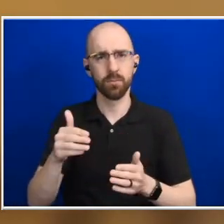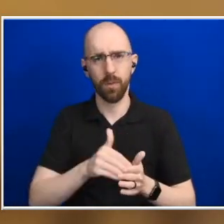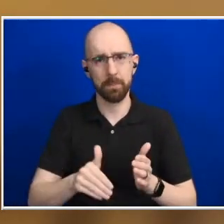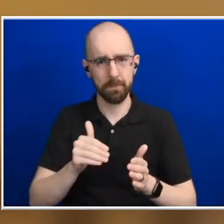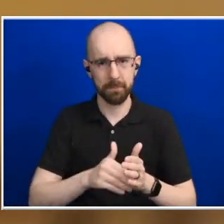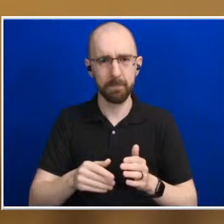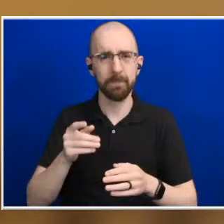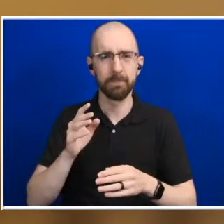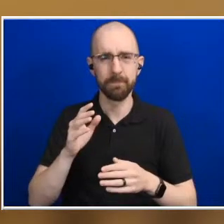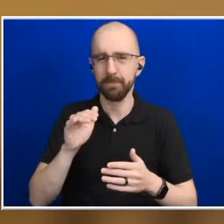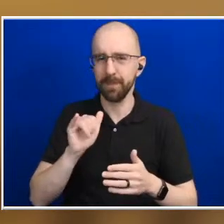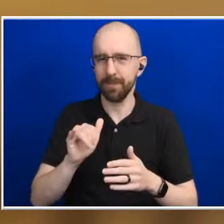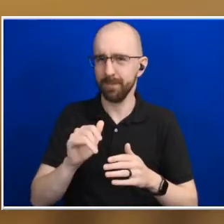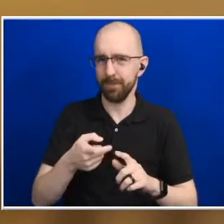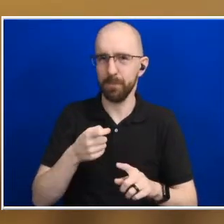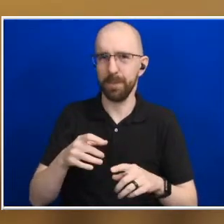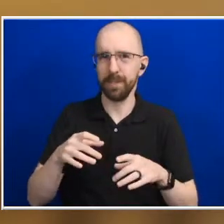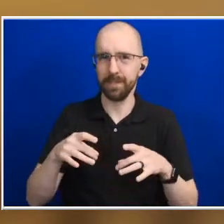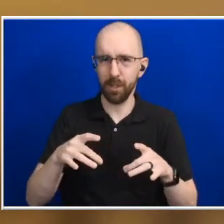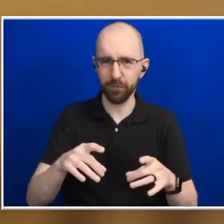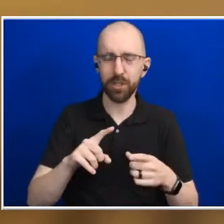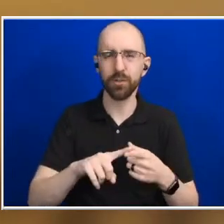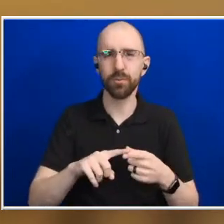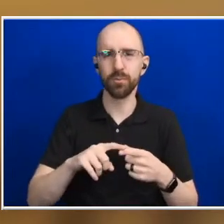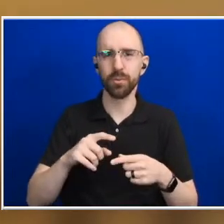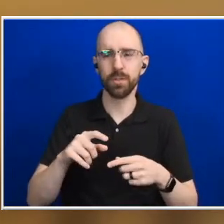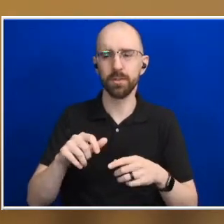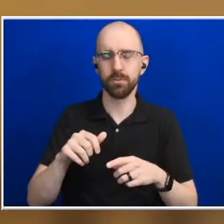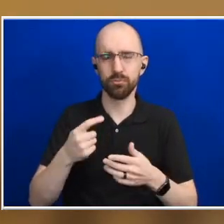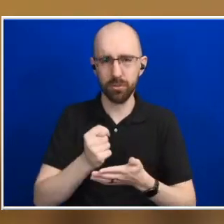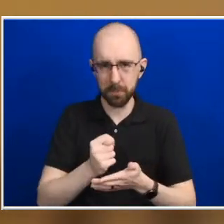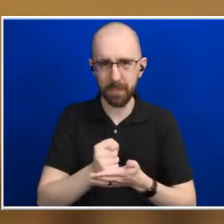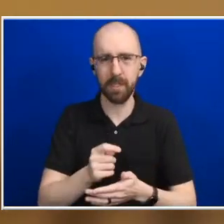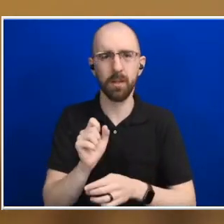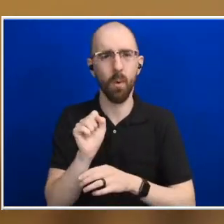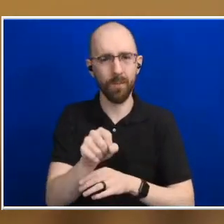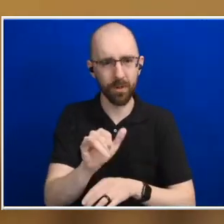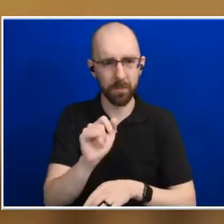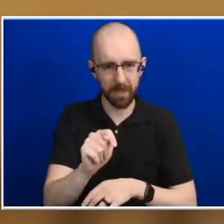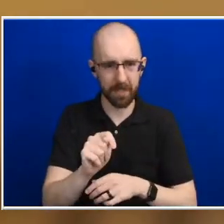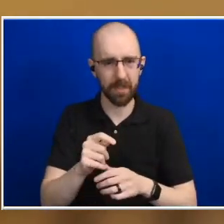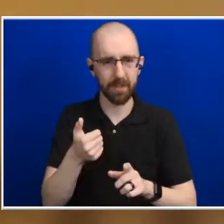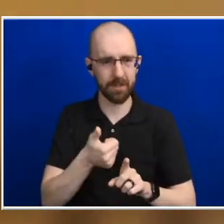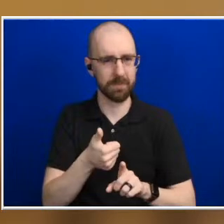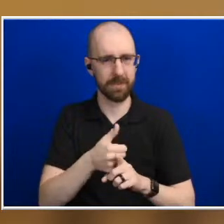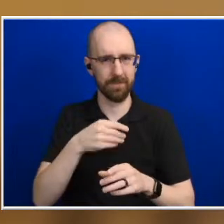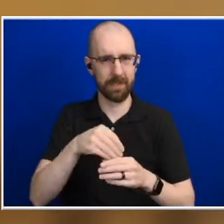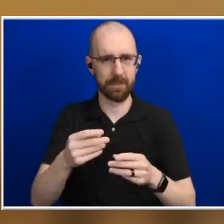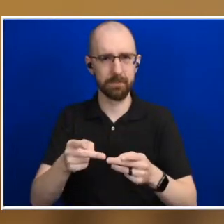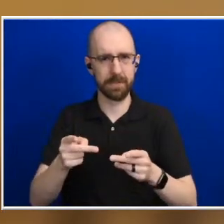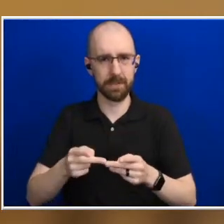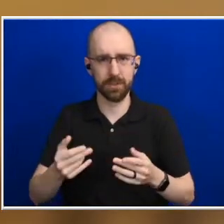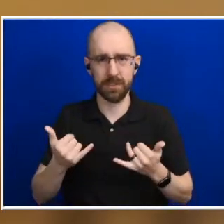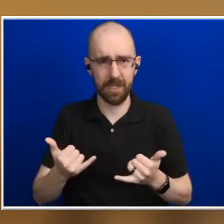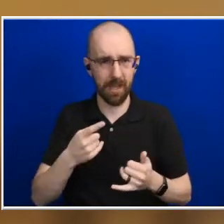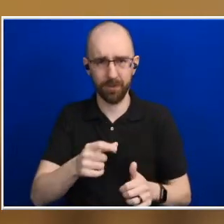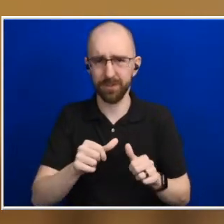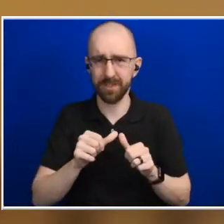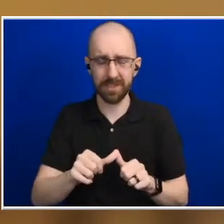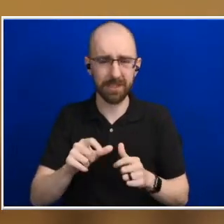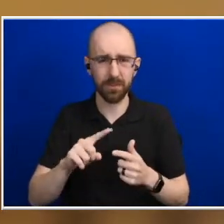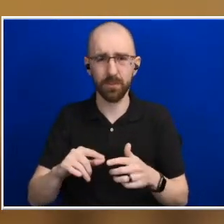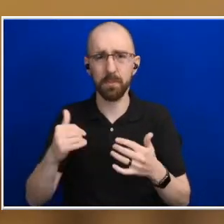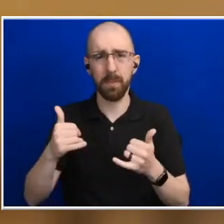the discovery to the treatment to overcoming it and getting himself in a position now. He just continues to play the next play